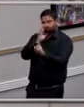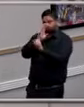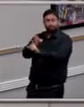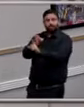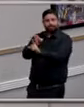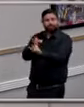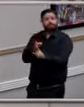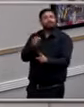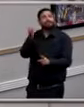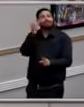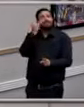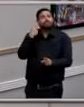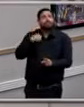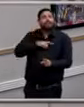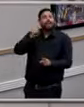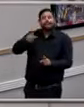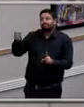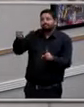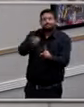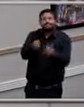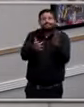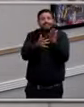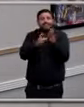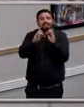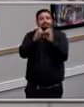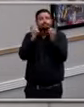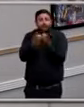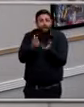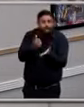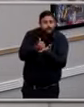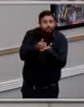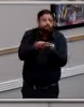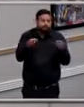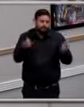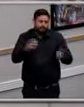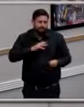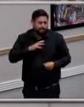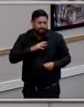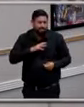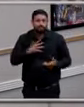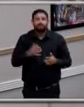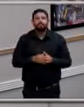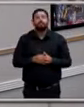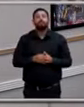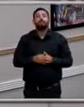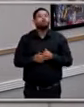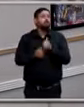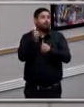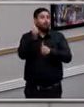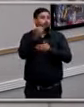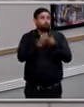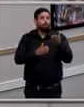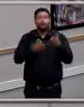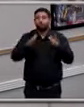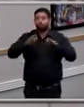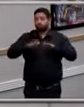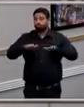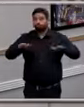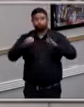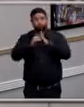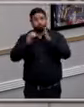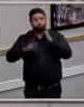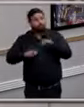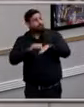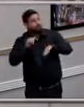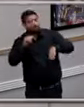have technology involved to see what the issue is. For the most part, when children press submit and they're able to submit